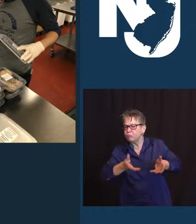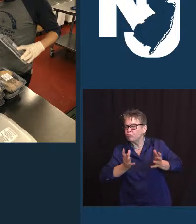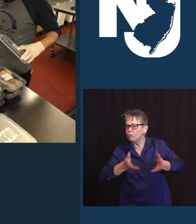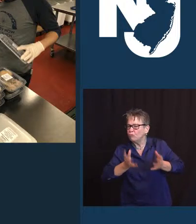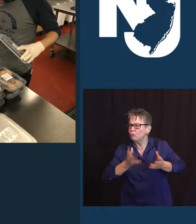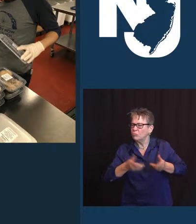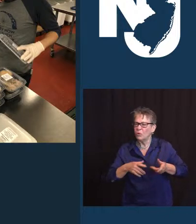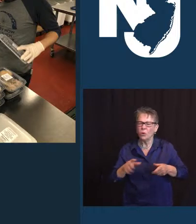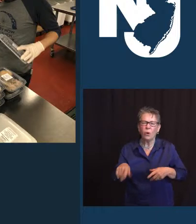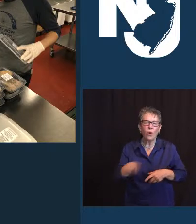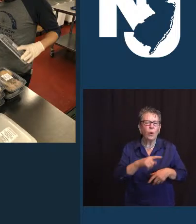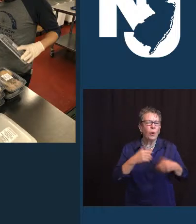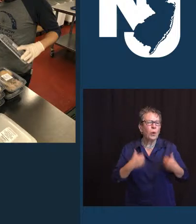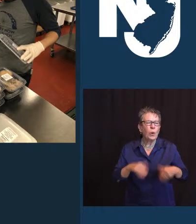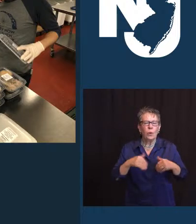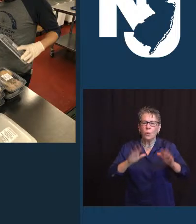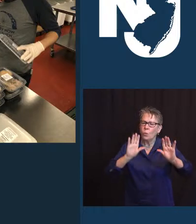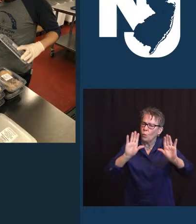asburyparkdinnertable.org,